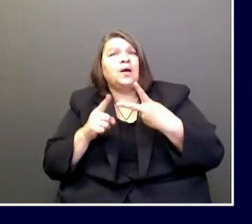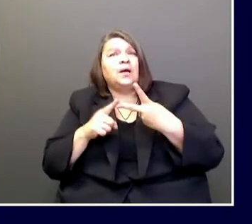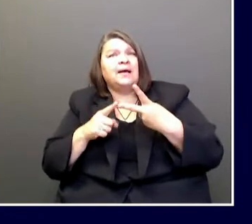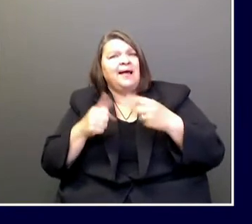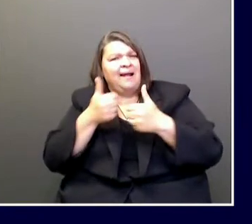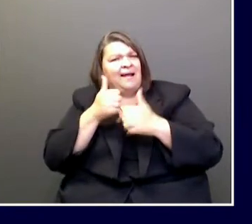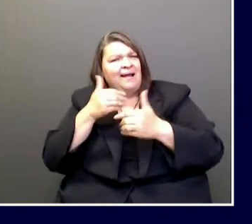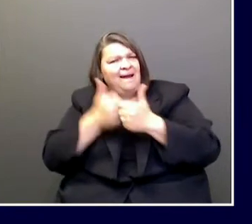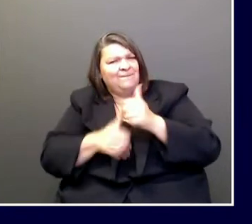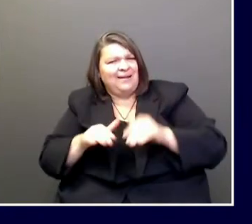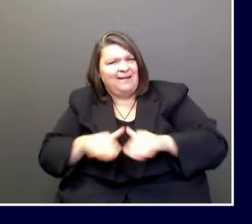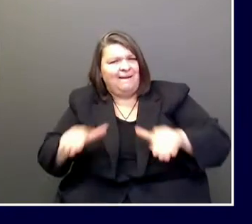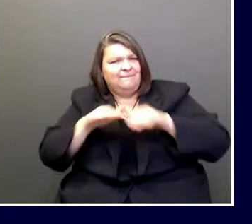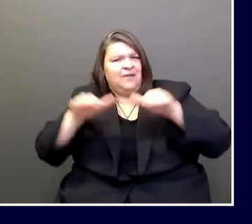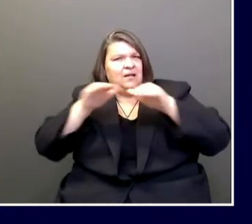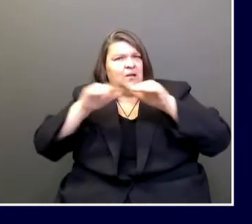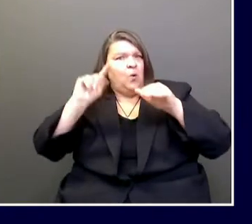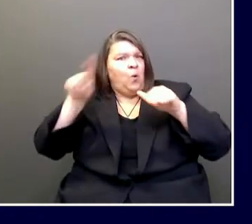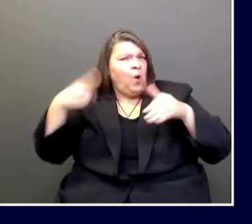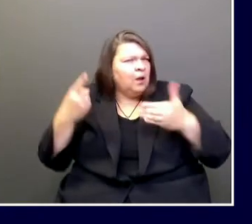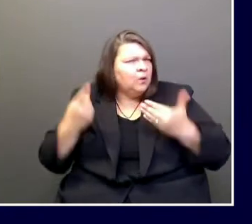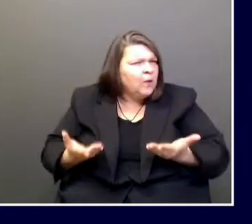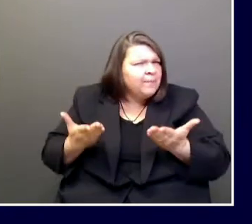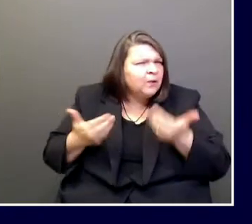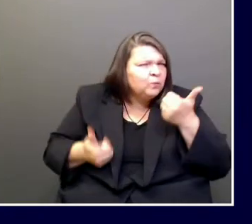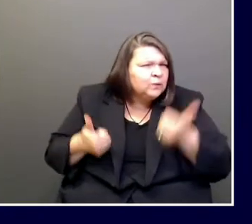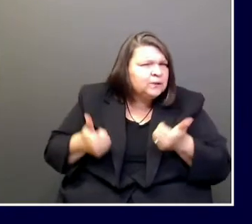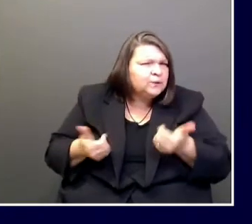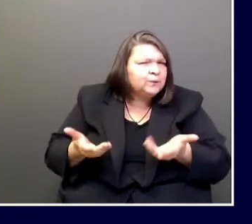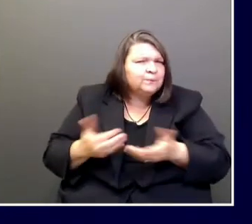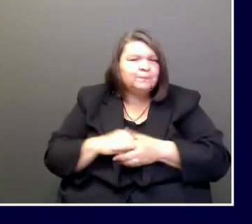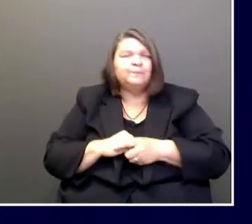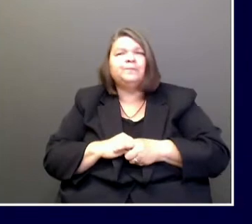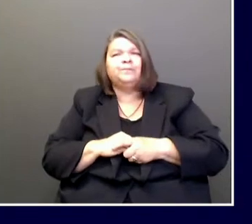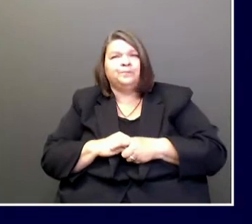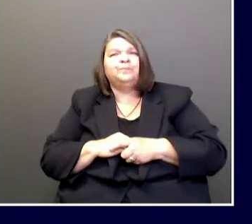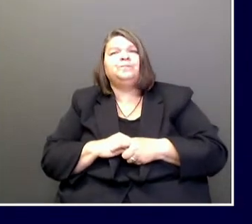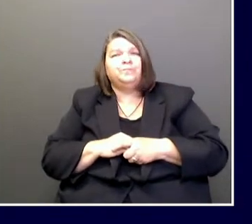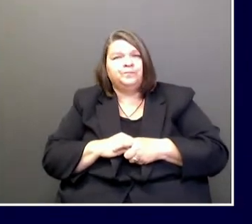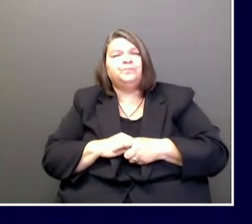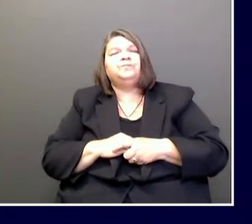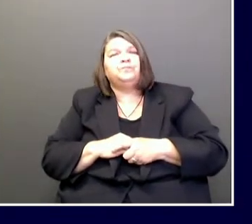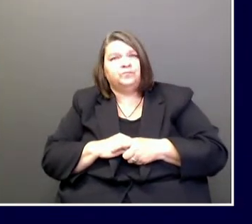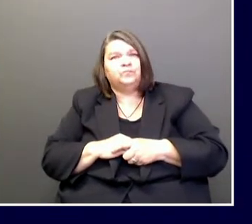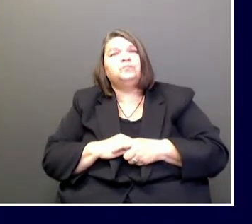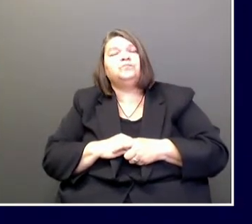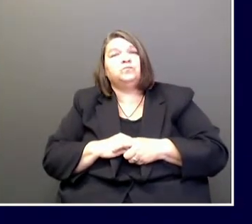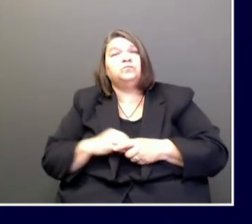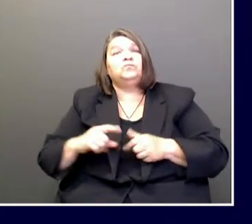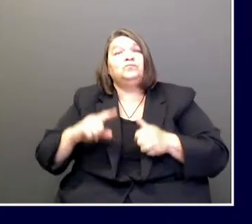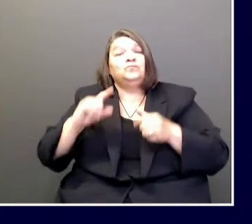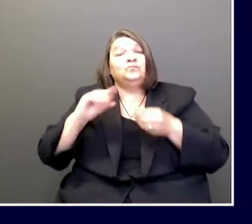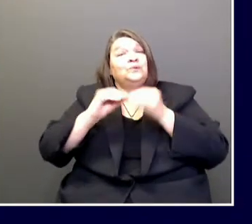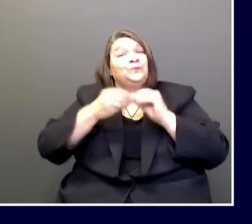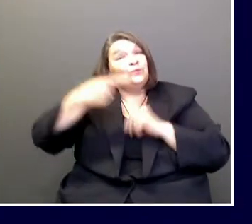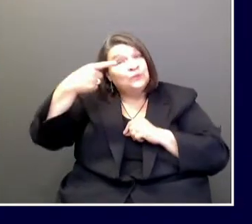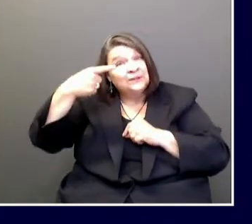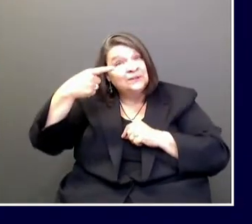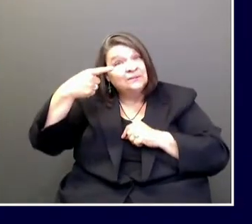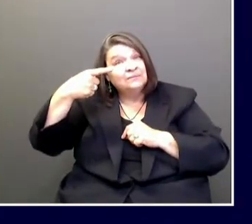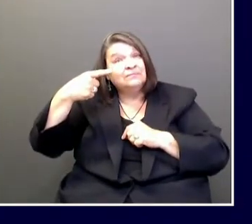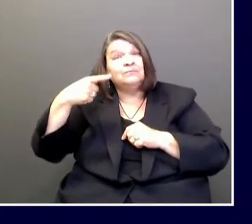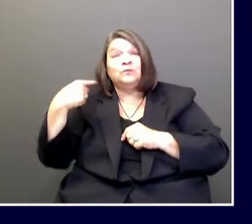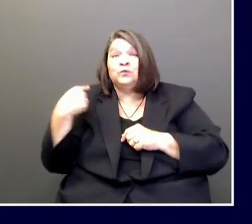by saying neither of us are in the Office of the Attorney General, who's best positioned to answer the question about Maine state law. I would